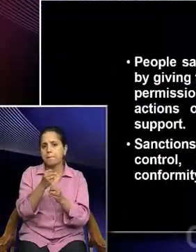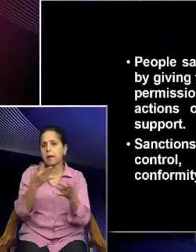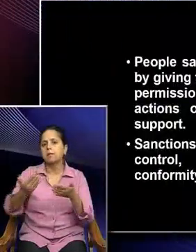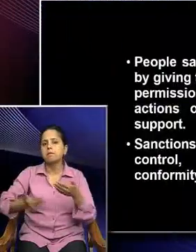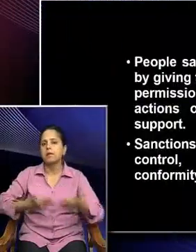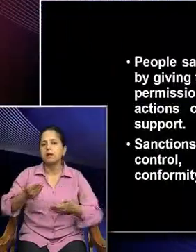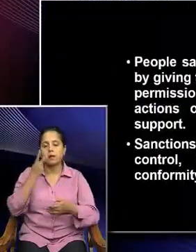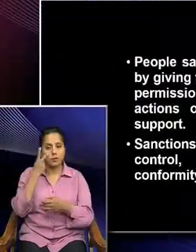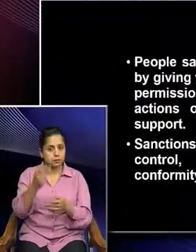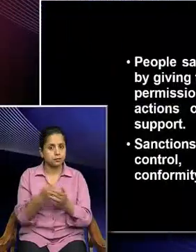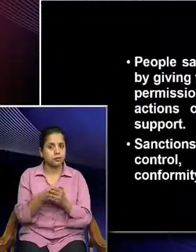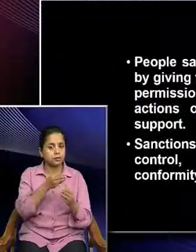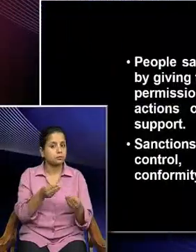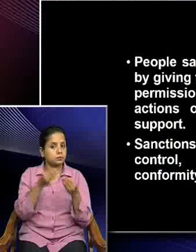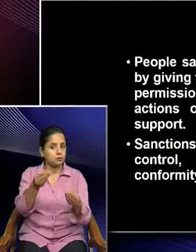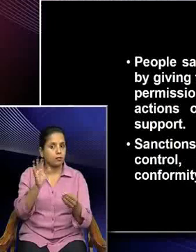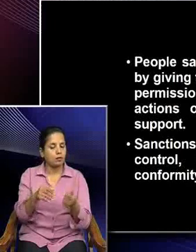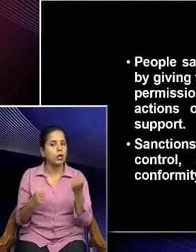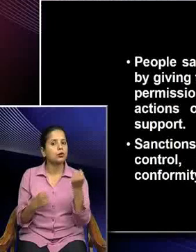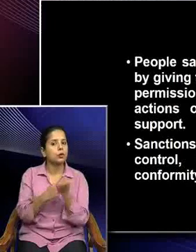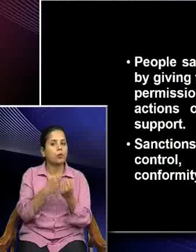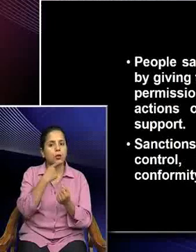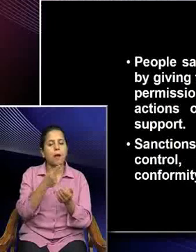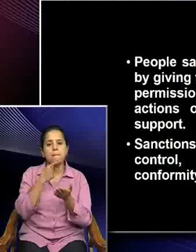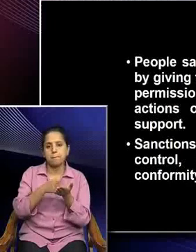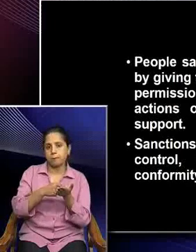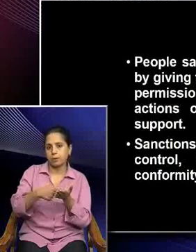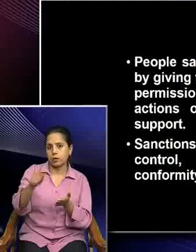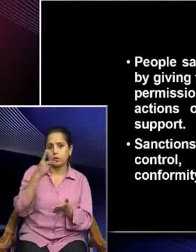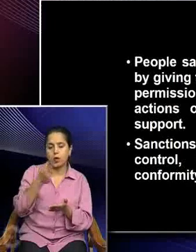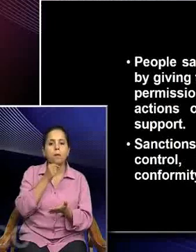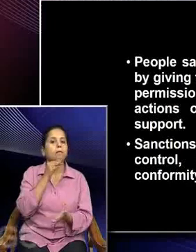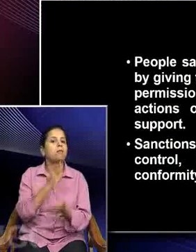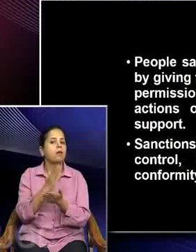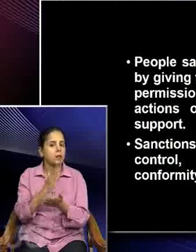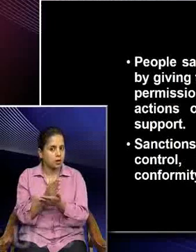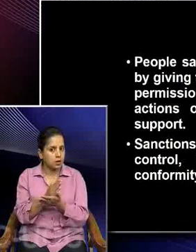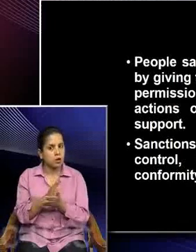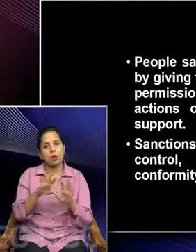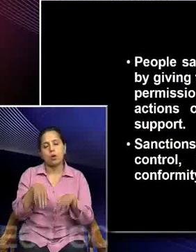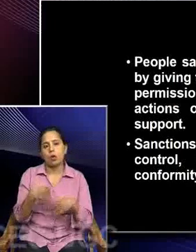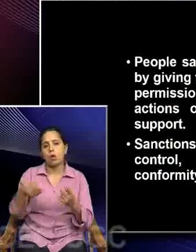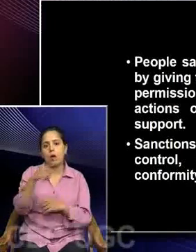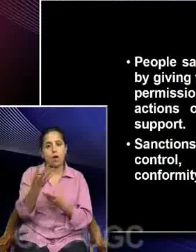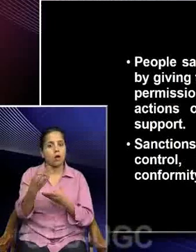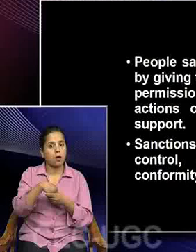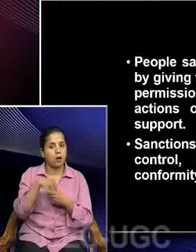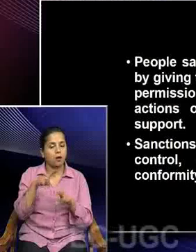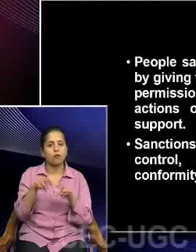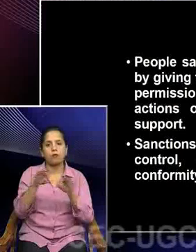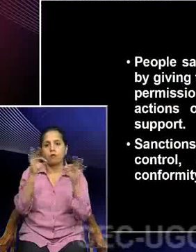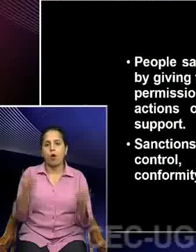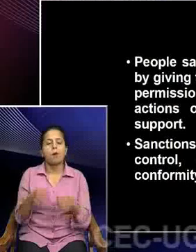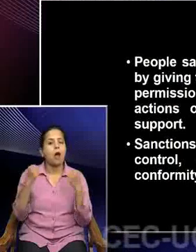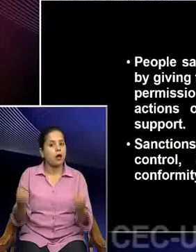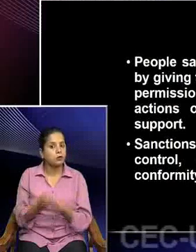behavior giving the support, approval or permission, or by instilling formal action